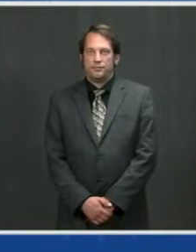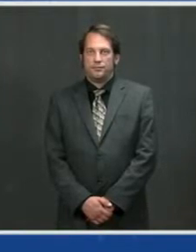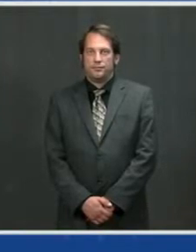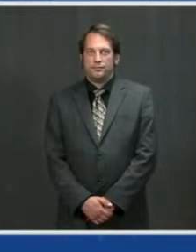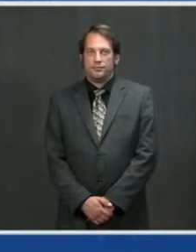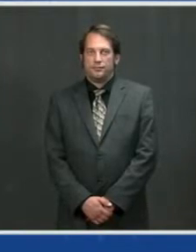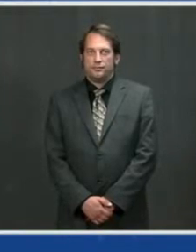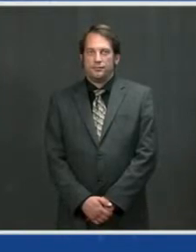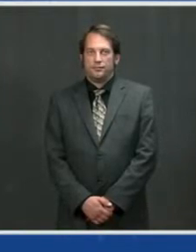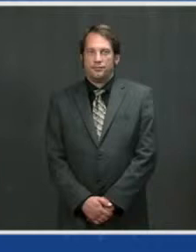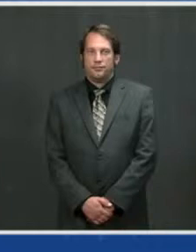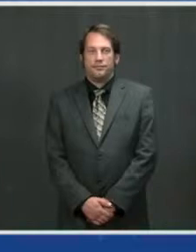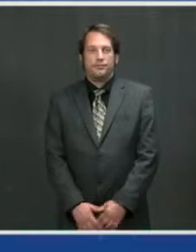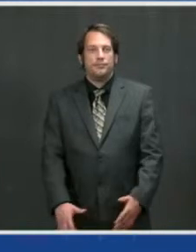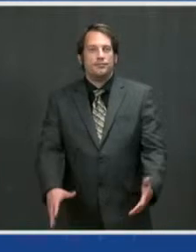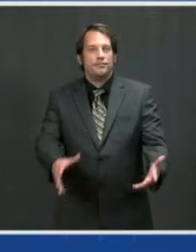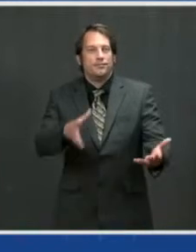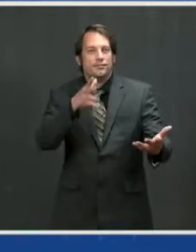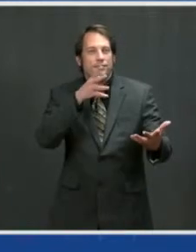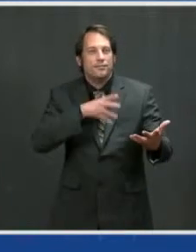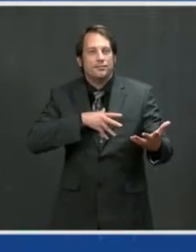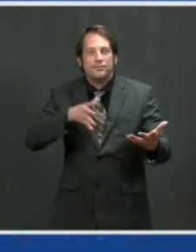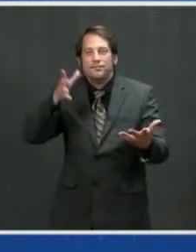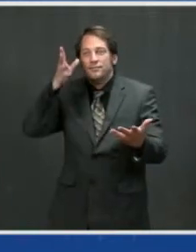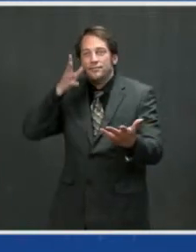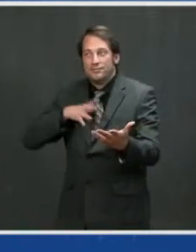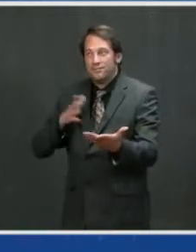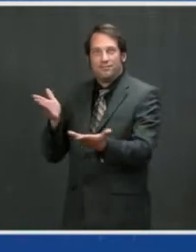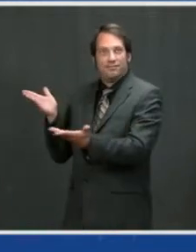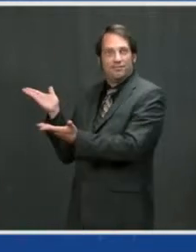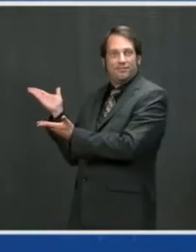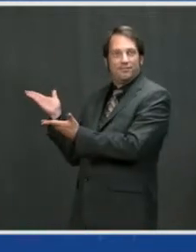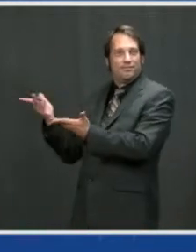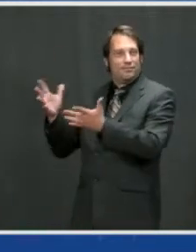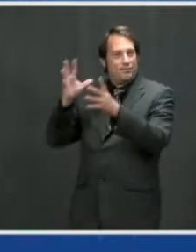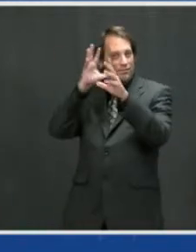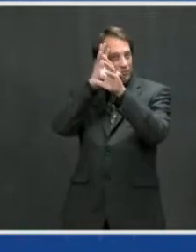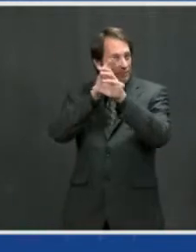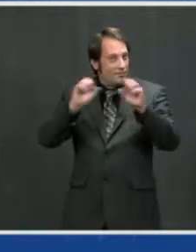Ladies and gentlemen, the President of the United States and the Prime Minister of Japan.